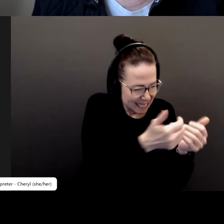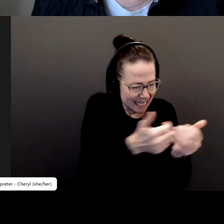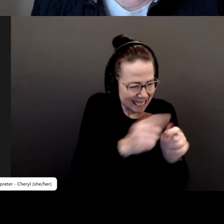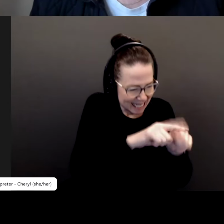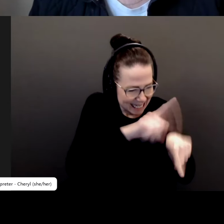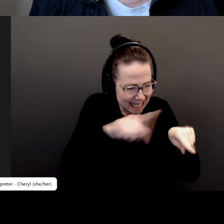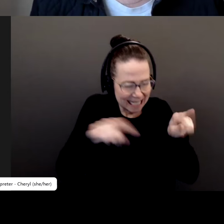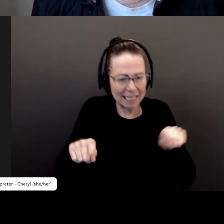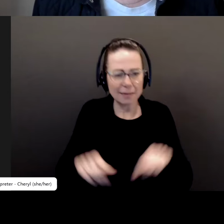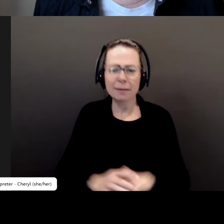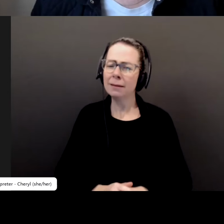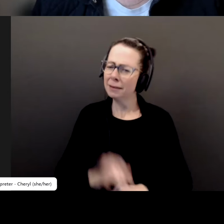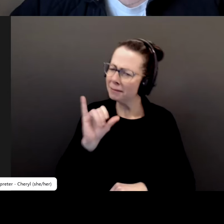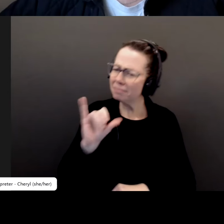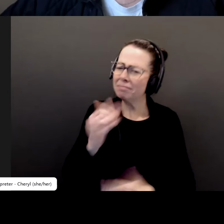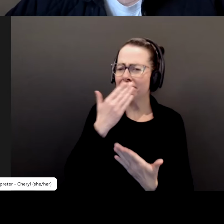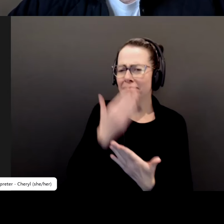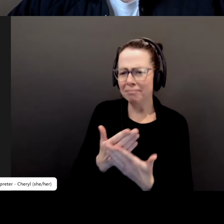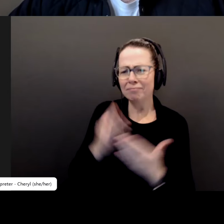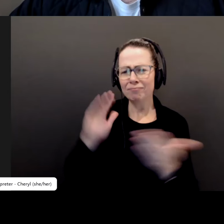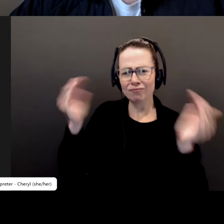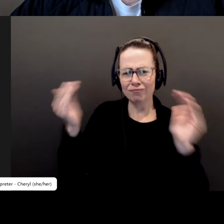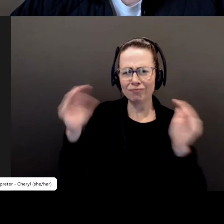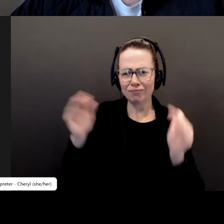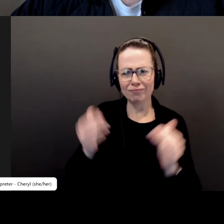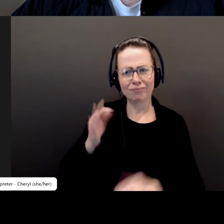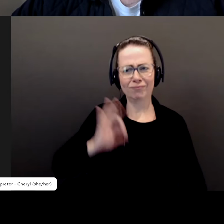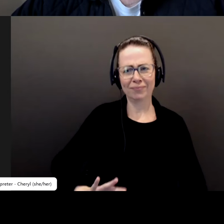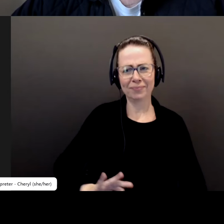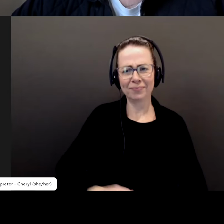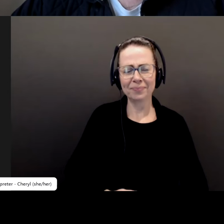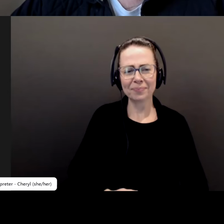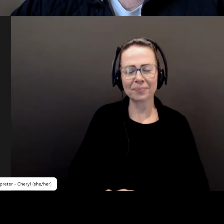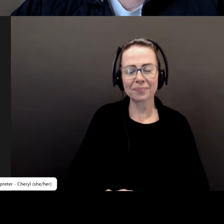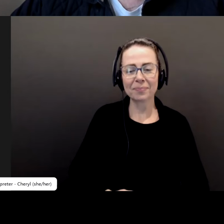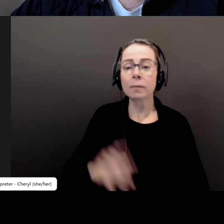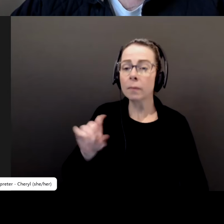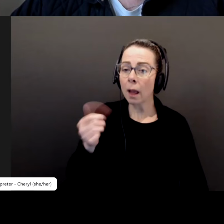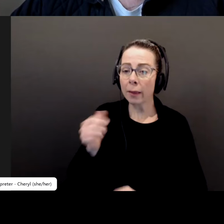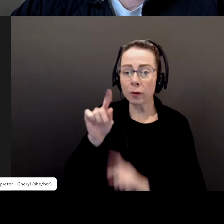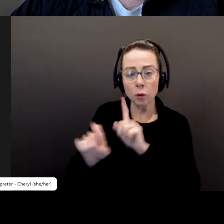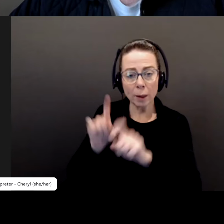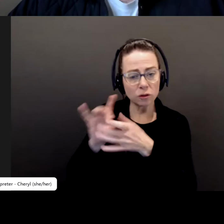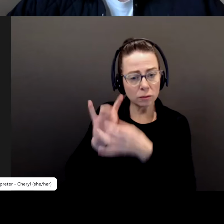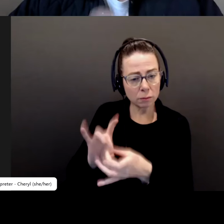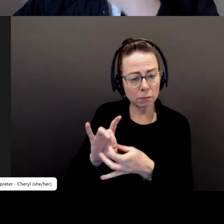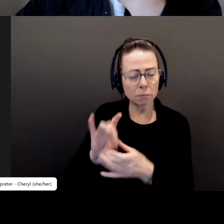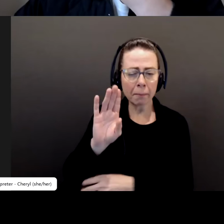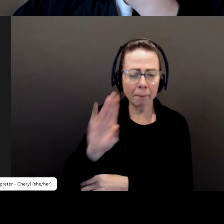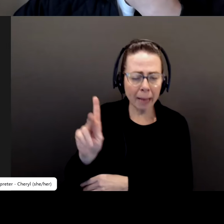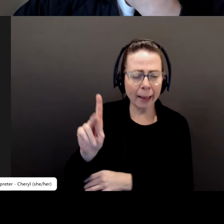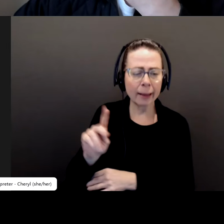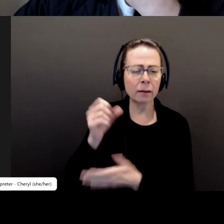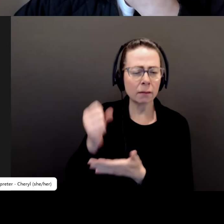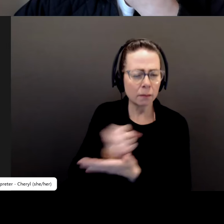That's a great analogy. I like that. We have some questions regarding particular banks or credit card organizations. So like one